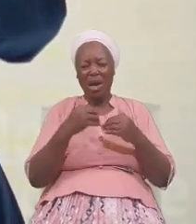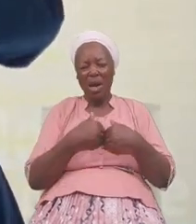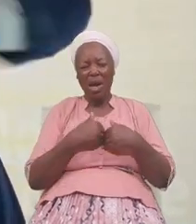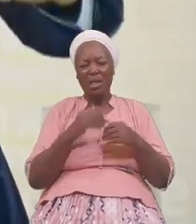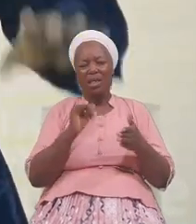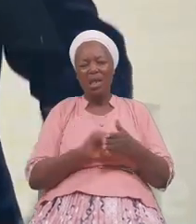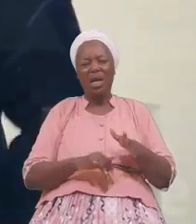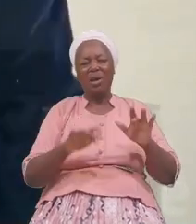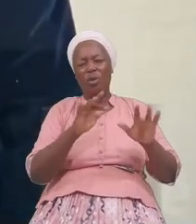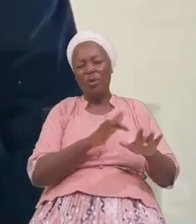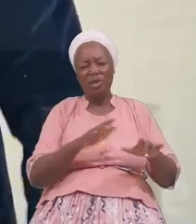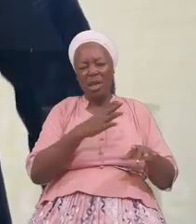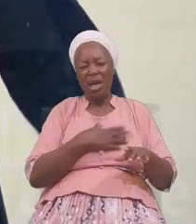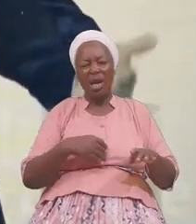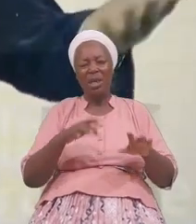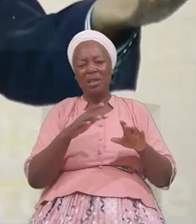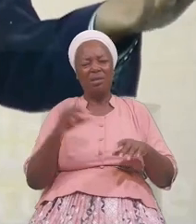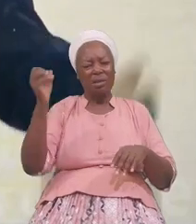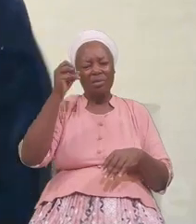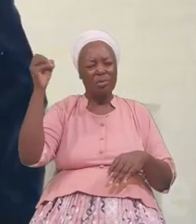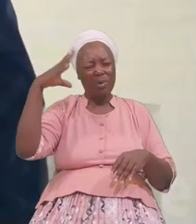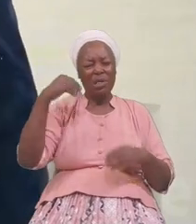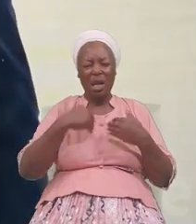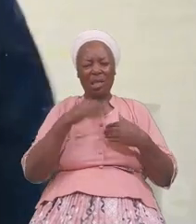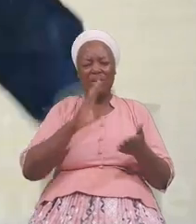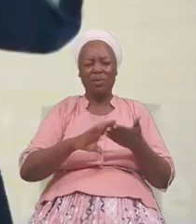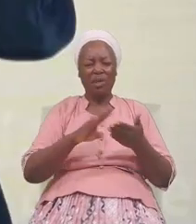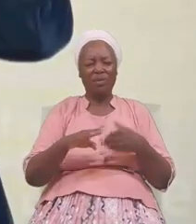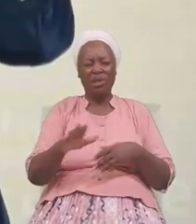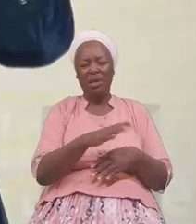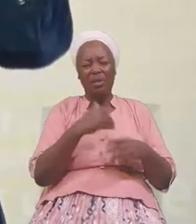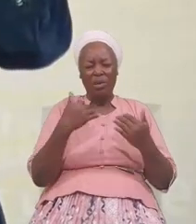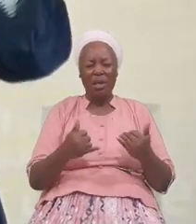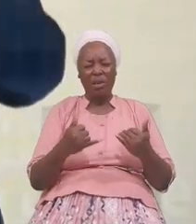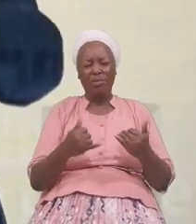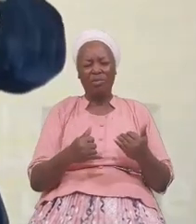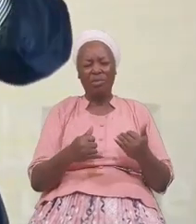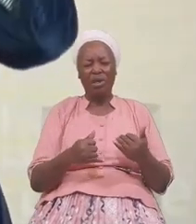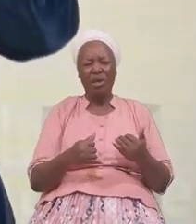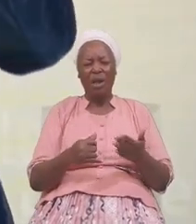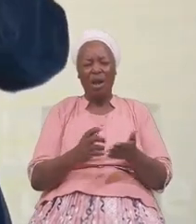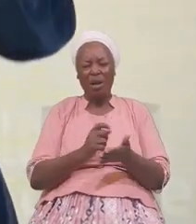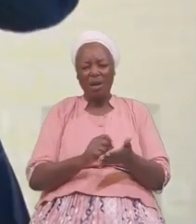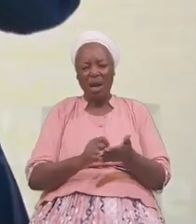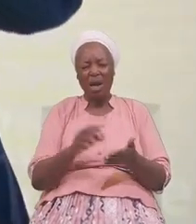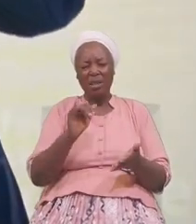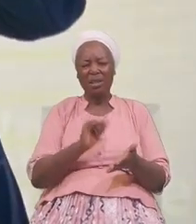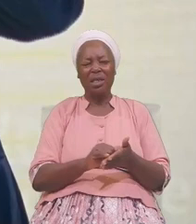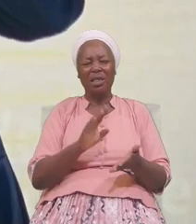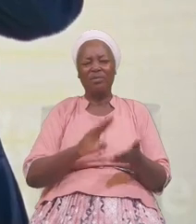and mercy and grace has forgiven them now. Register that